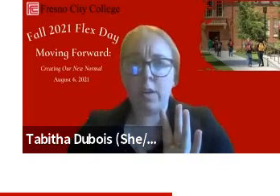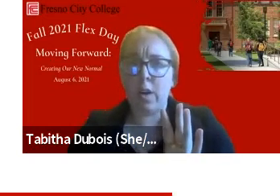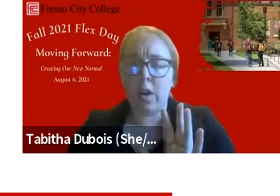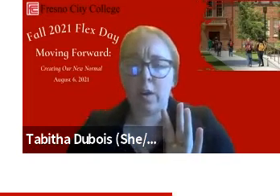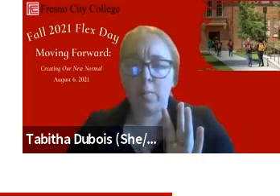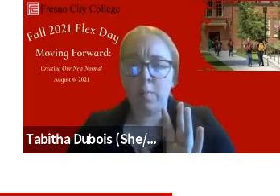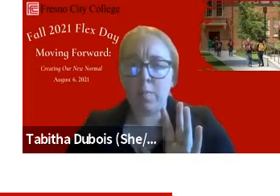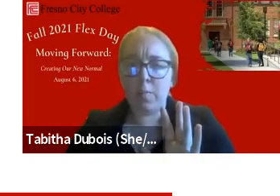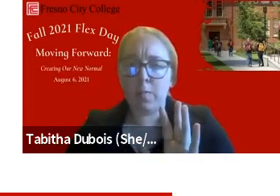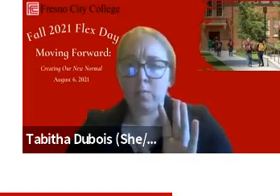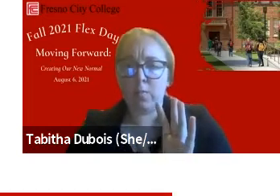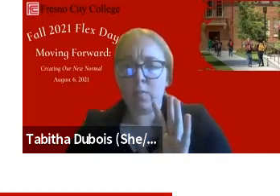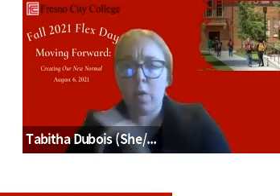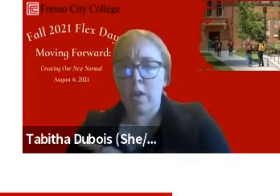first.